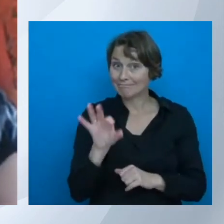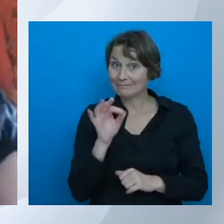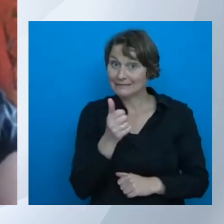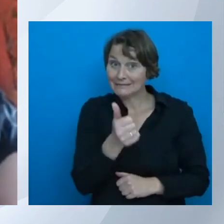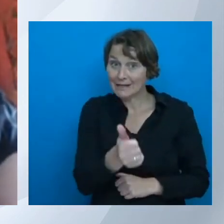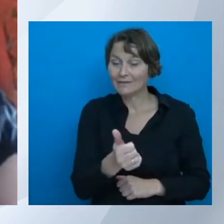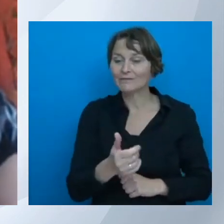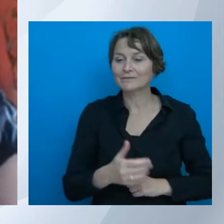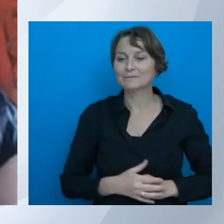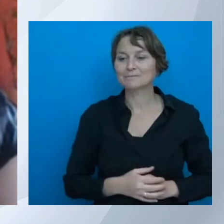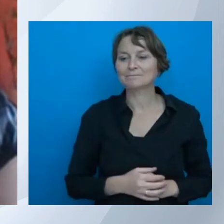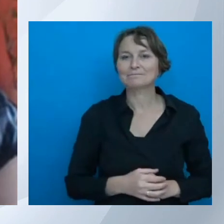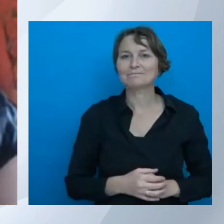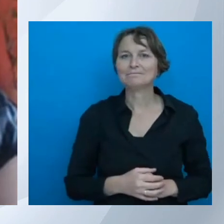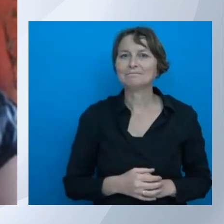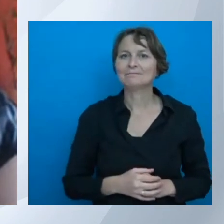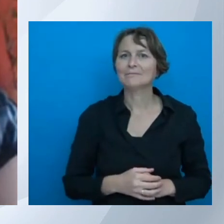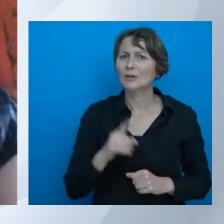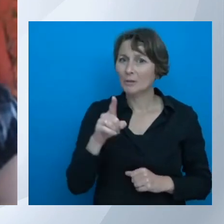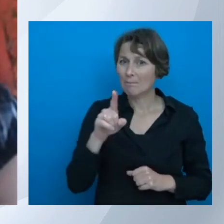About the global AI community? Yes.